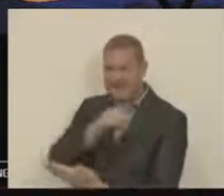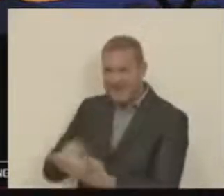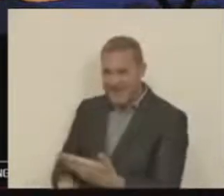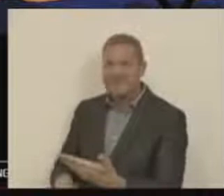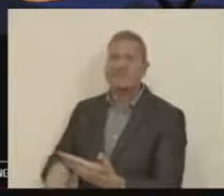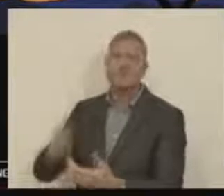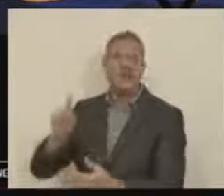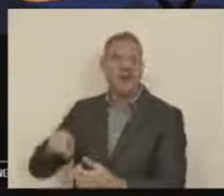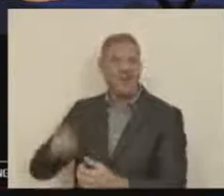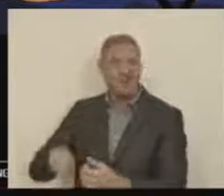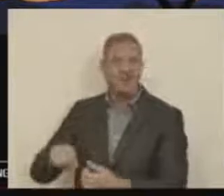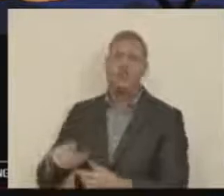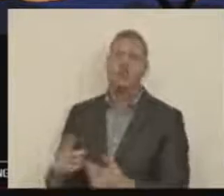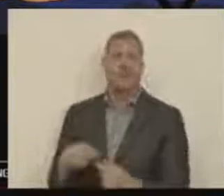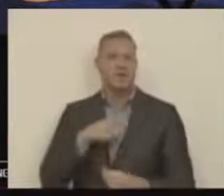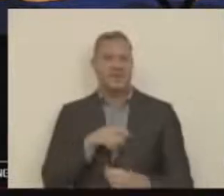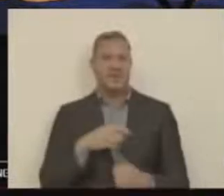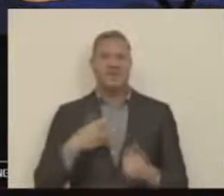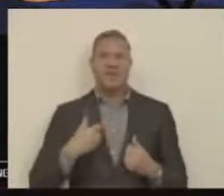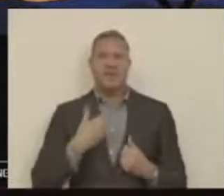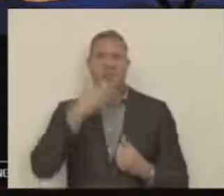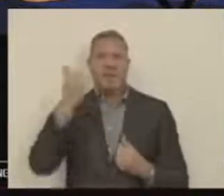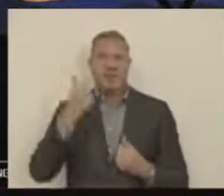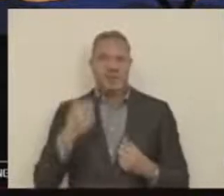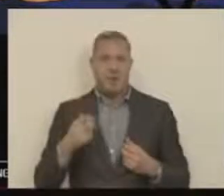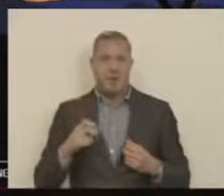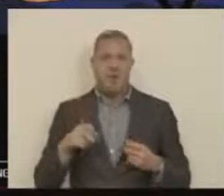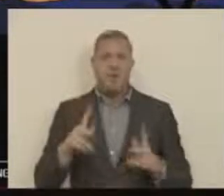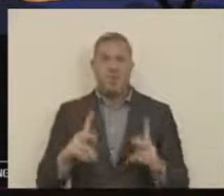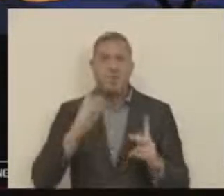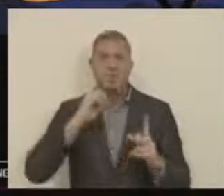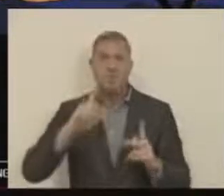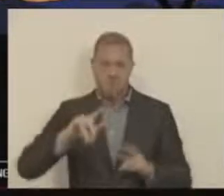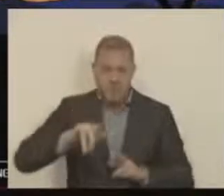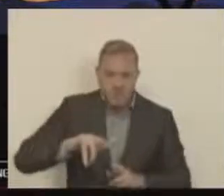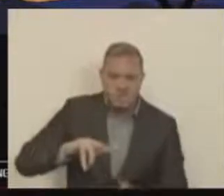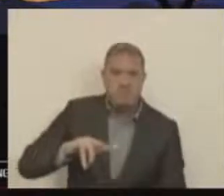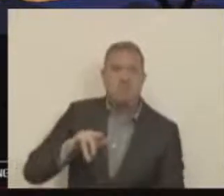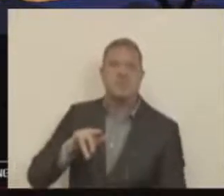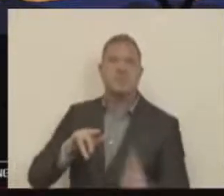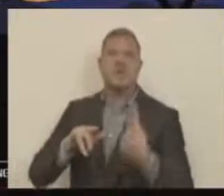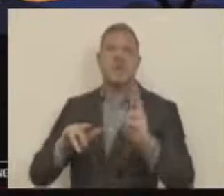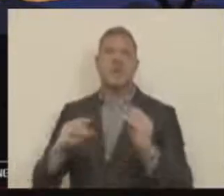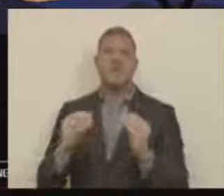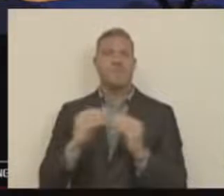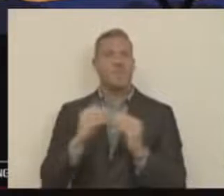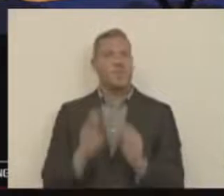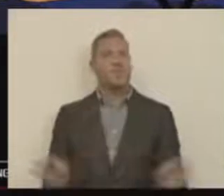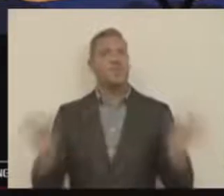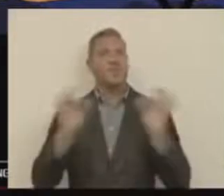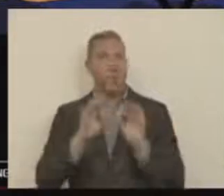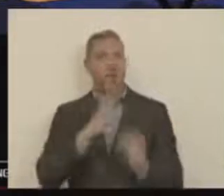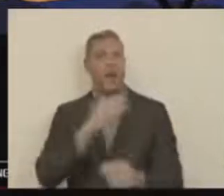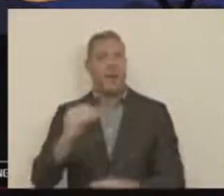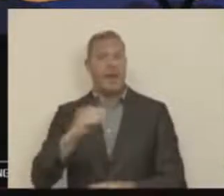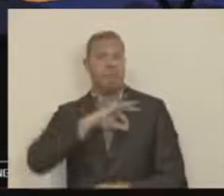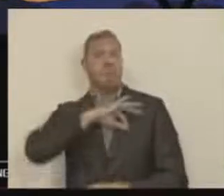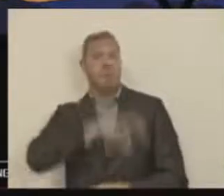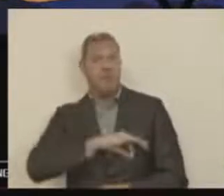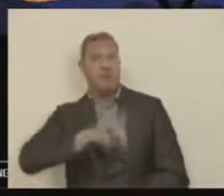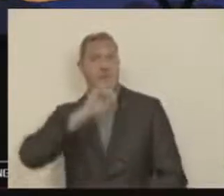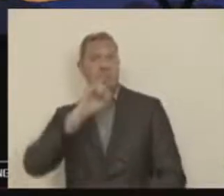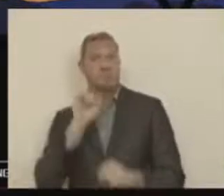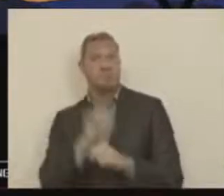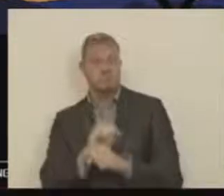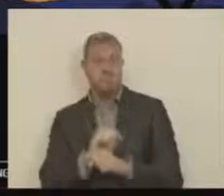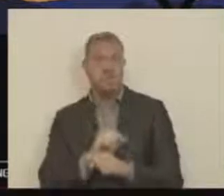traditional approach. So it is an important and I believe a very fruitful endeavor that we are here and the